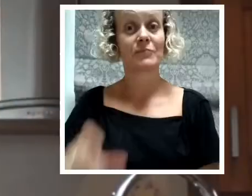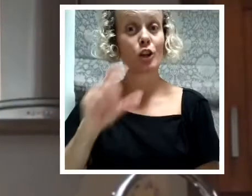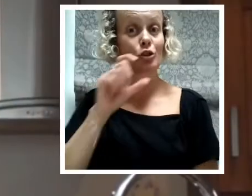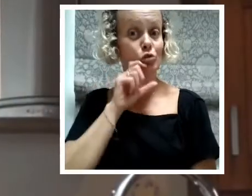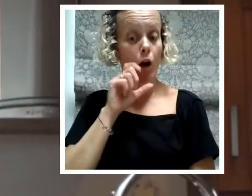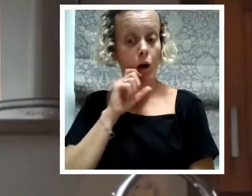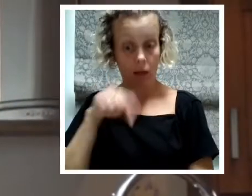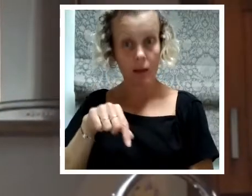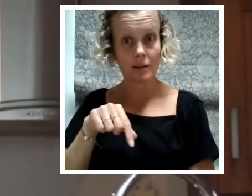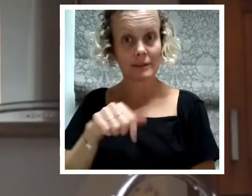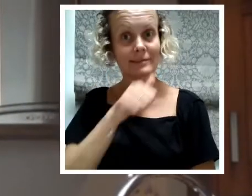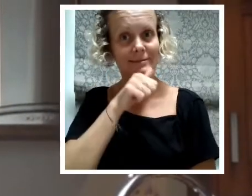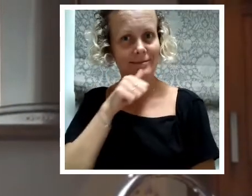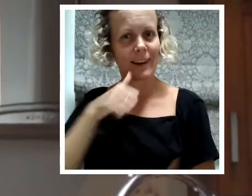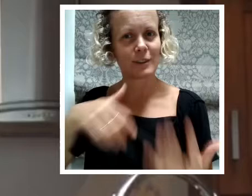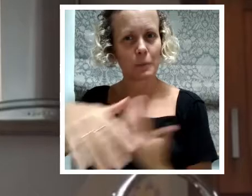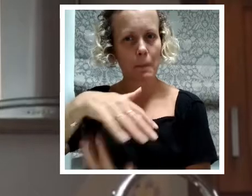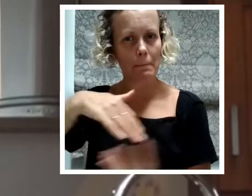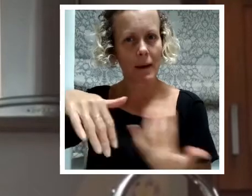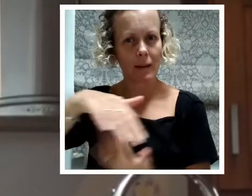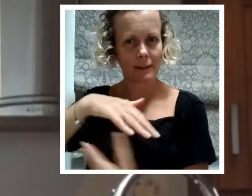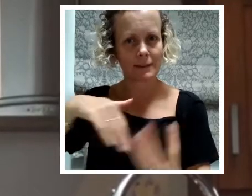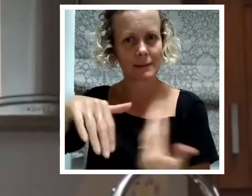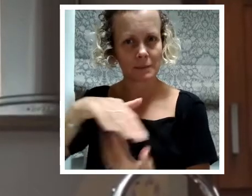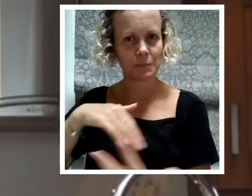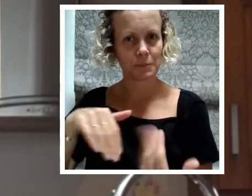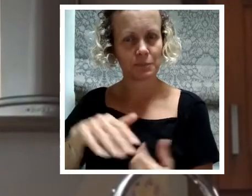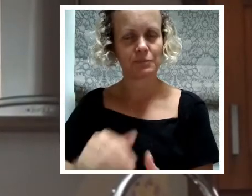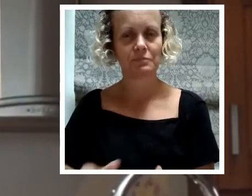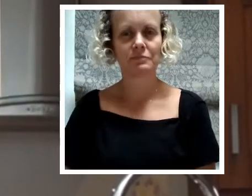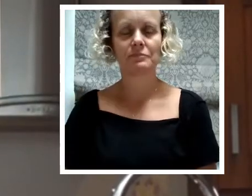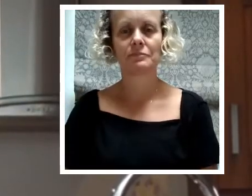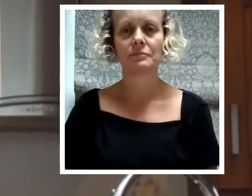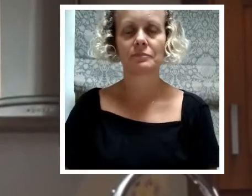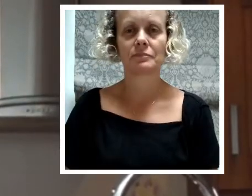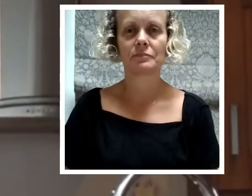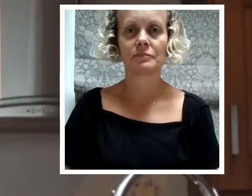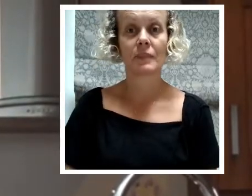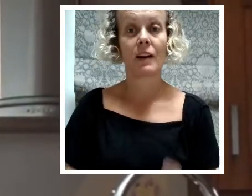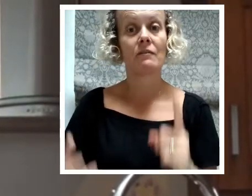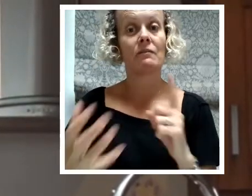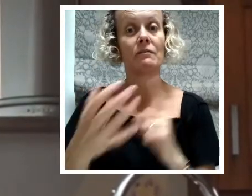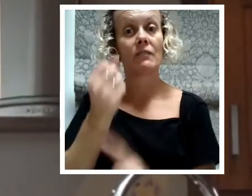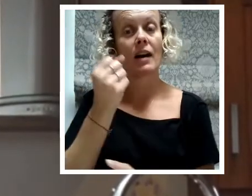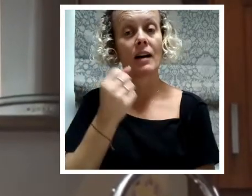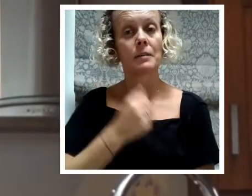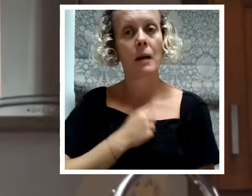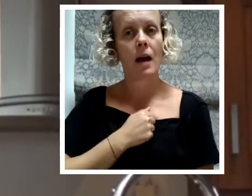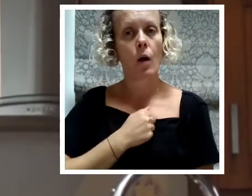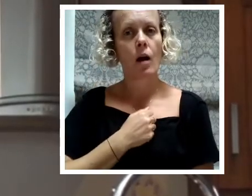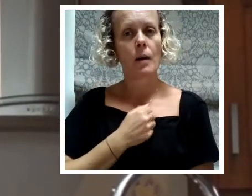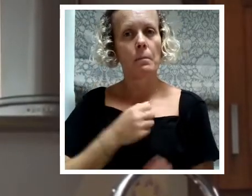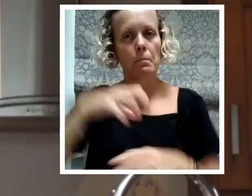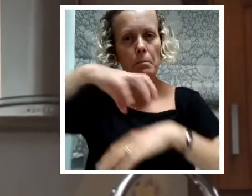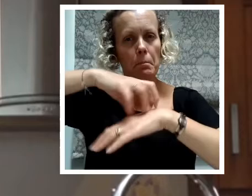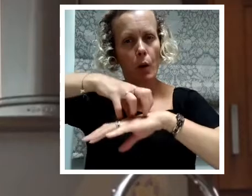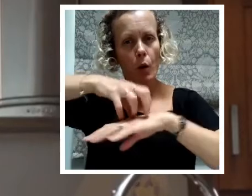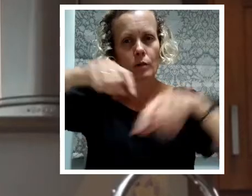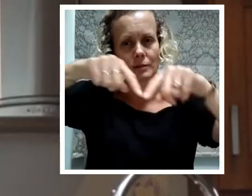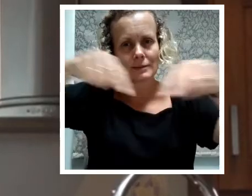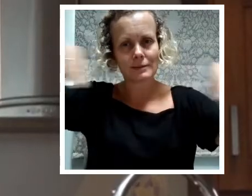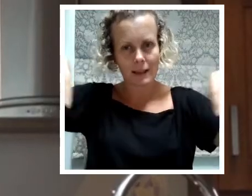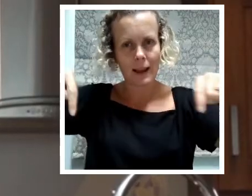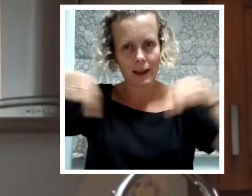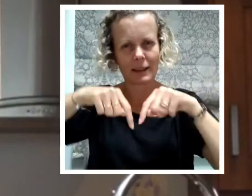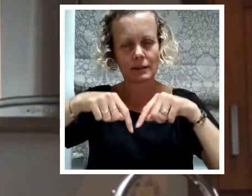Our chocolate is nicely mixed into our mixture there. I've found my bun tin. Now, obviously these are